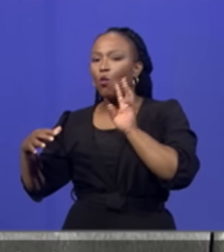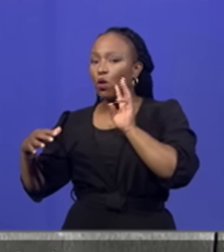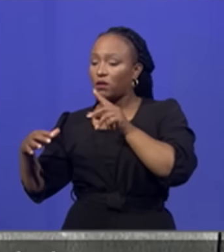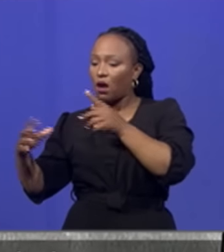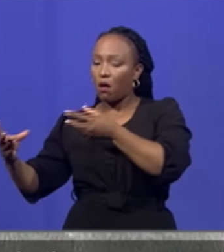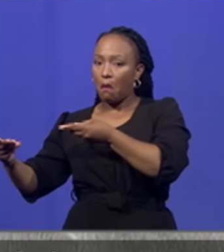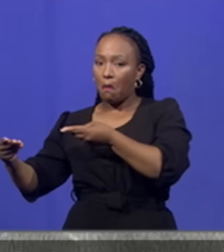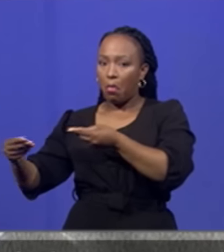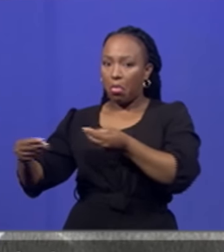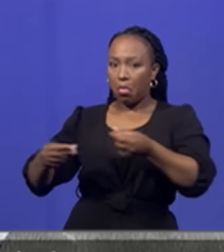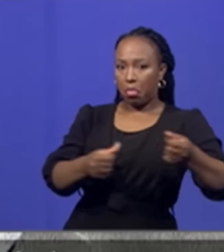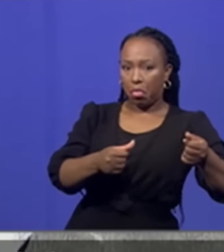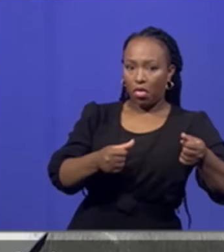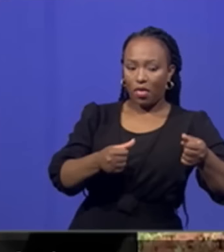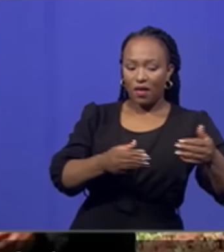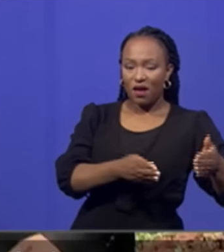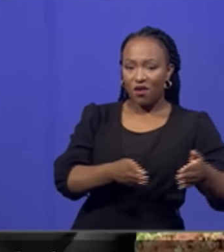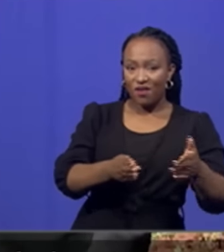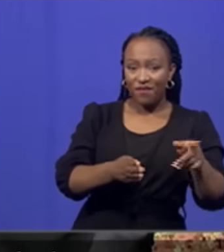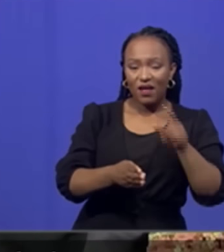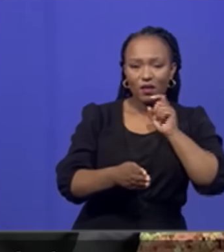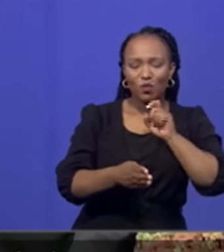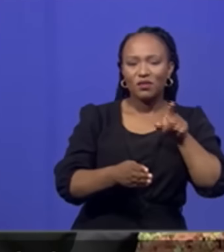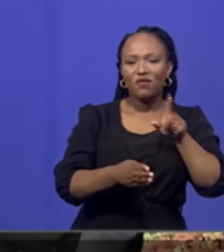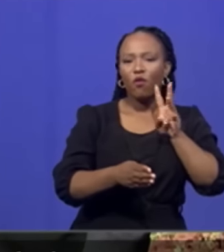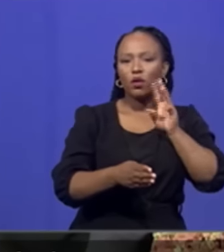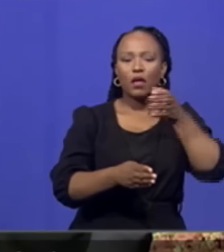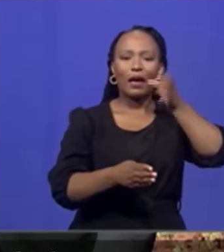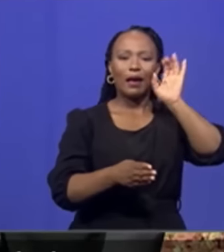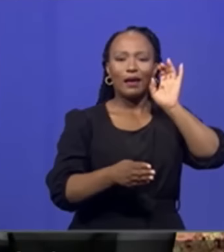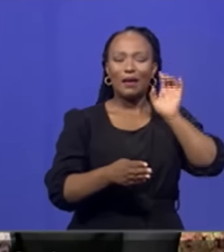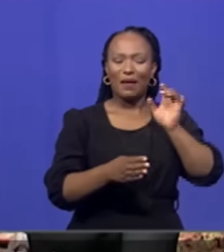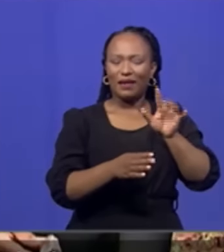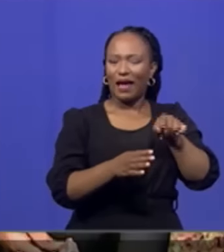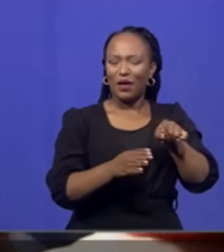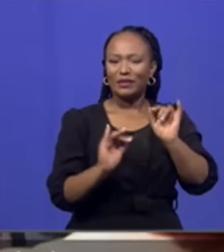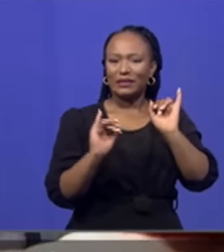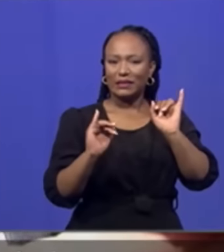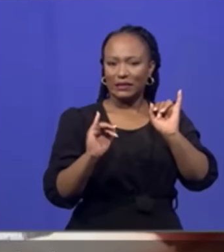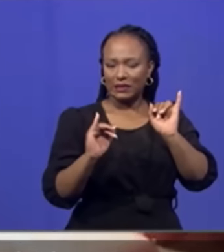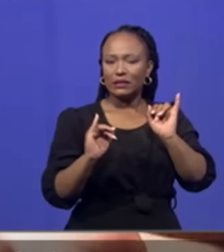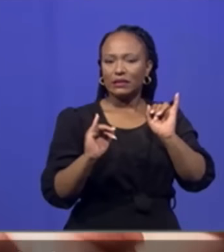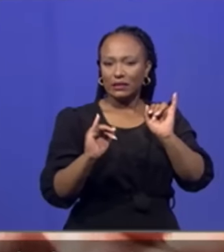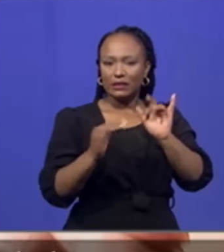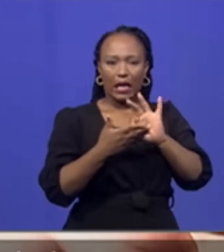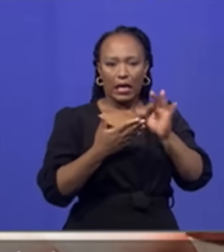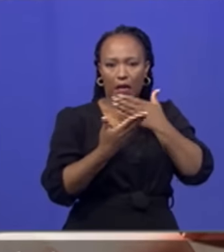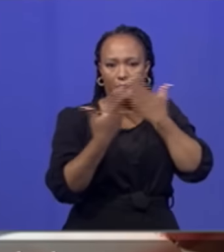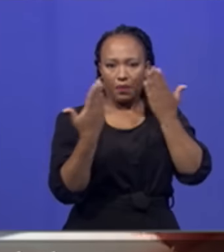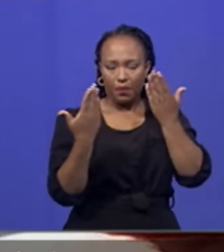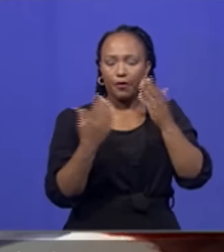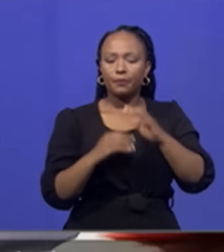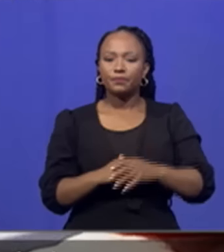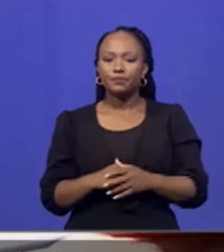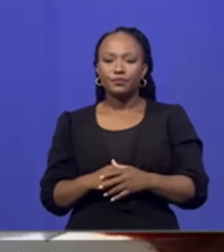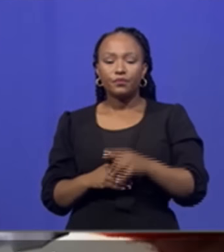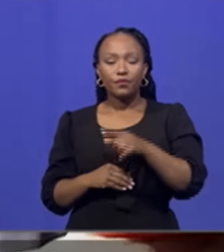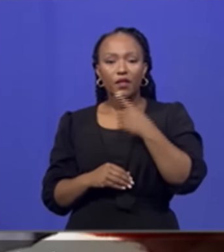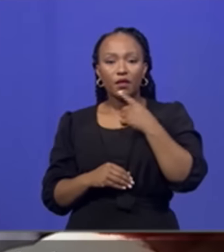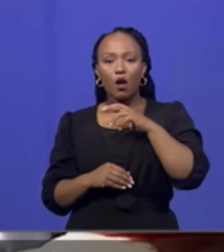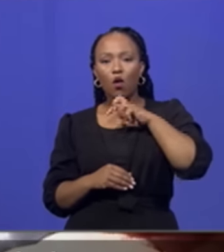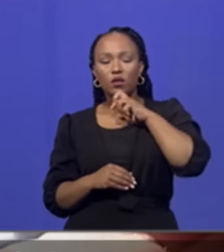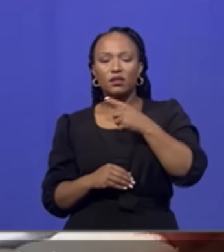seo se nago ke setšhaba ka moka sa mafefe. Kgoši Thobejane o re projeke ye ka go le lengwe e šwahlotšwe ke batho bao ba